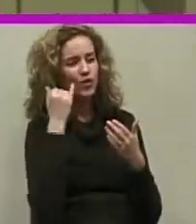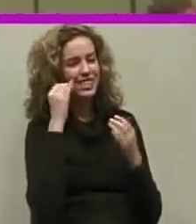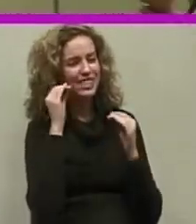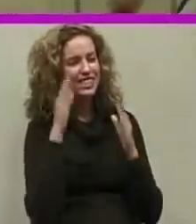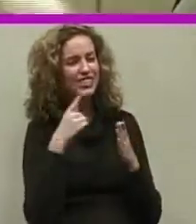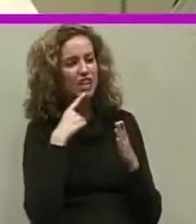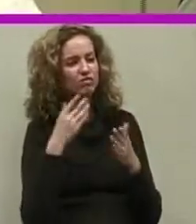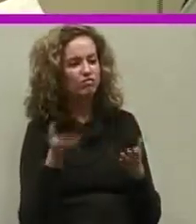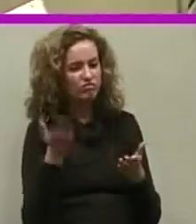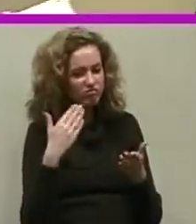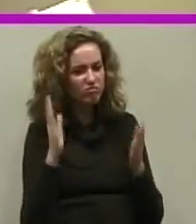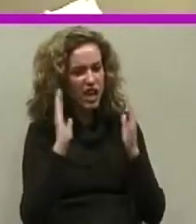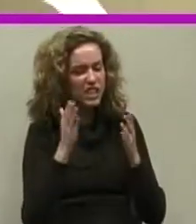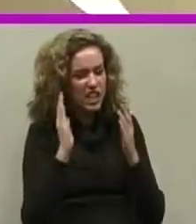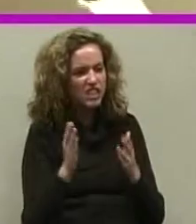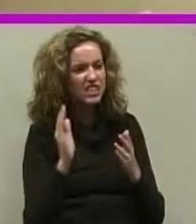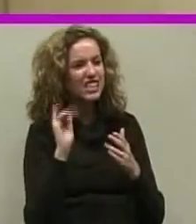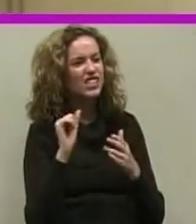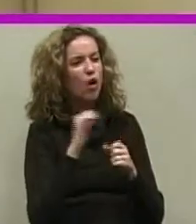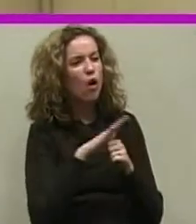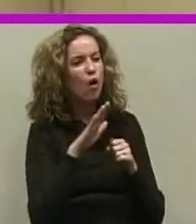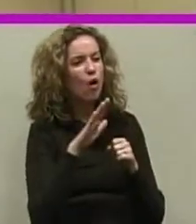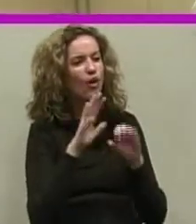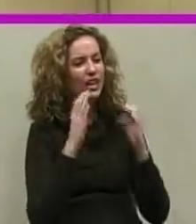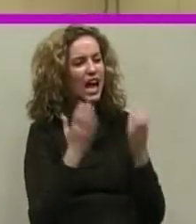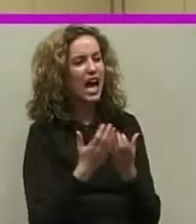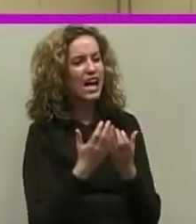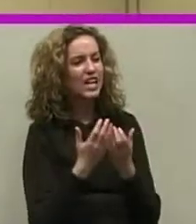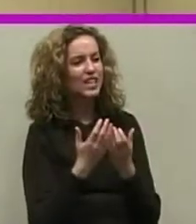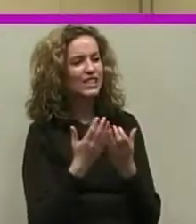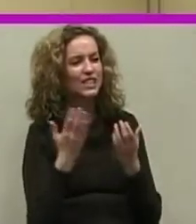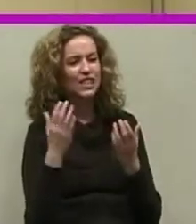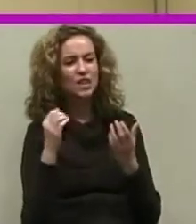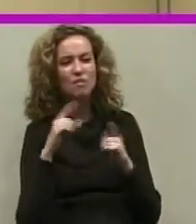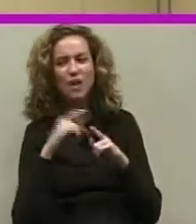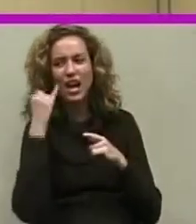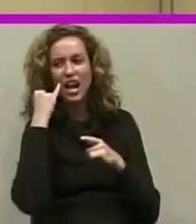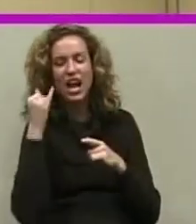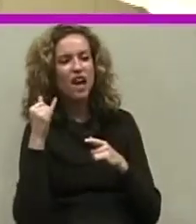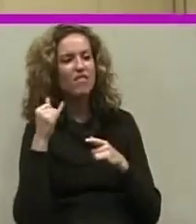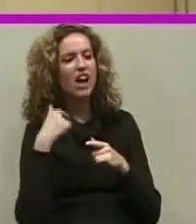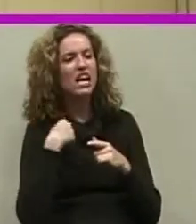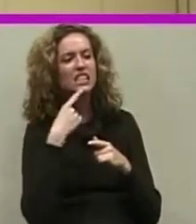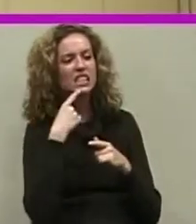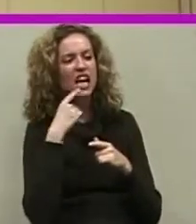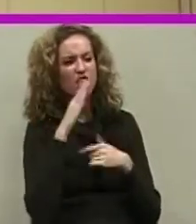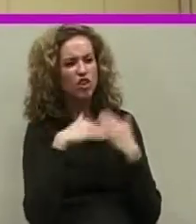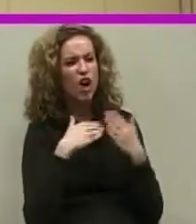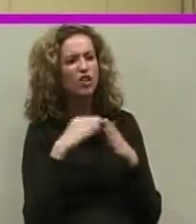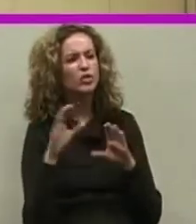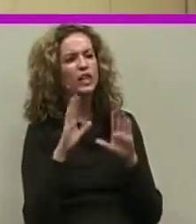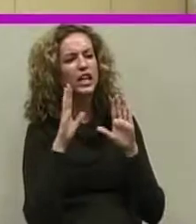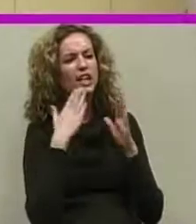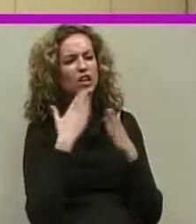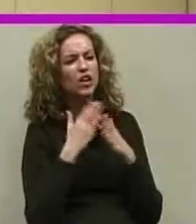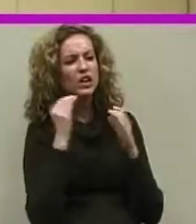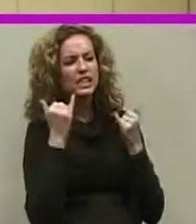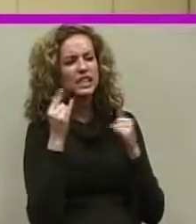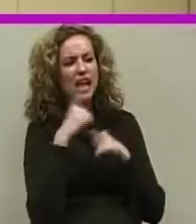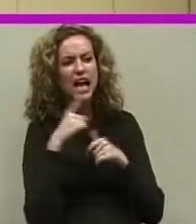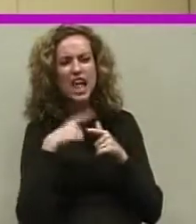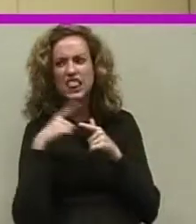you guys are doing great today, right? And Amy here has been asleep for half the time, so, she just got praised for something that she didn't do. So, whatever